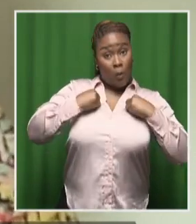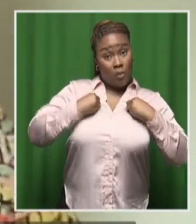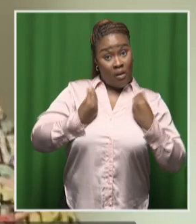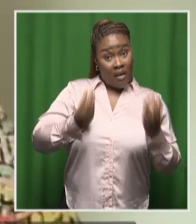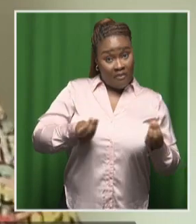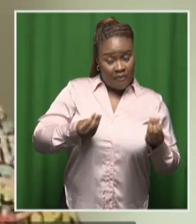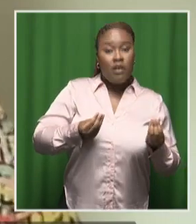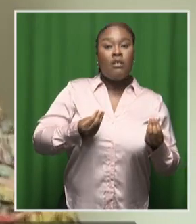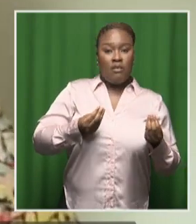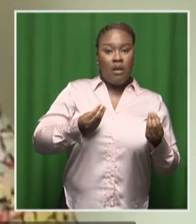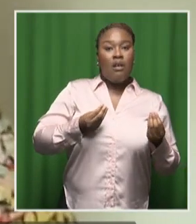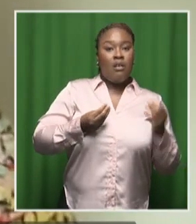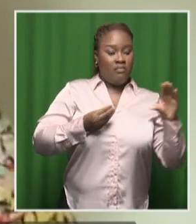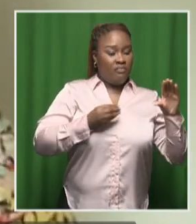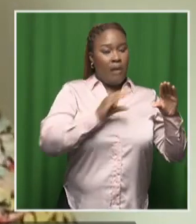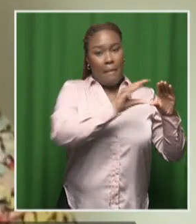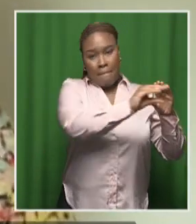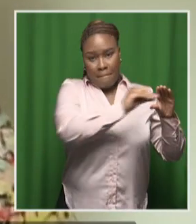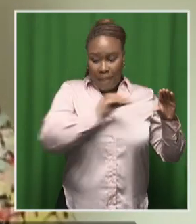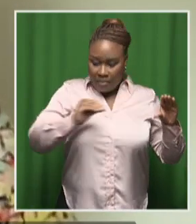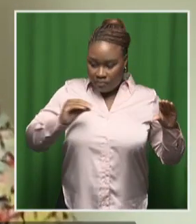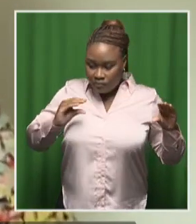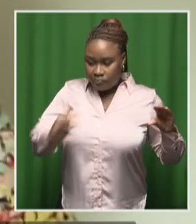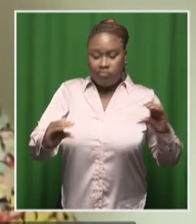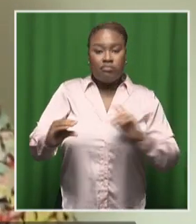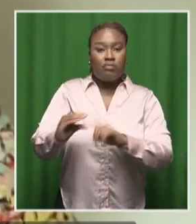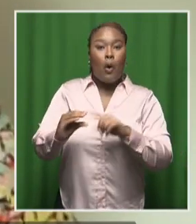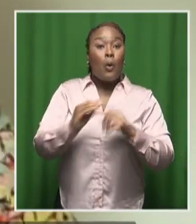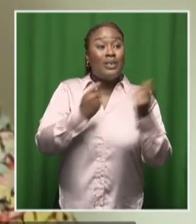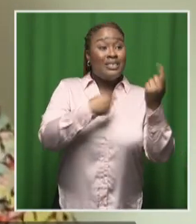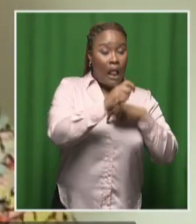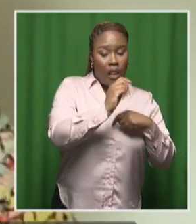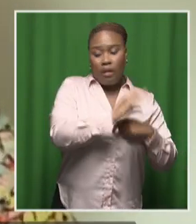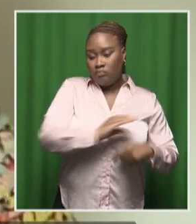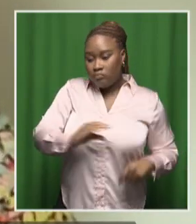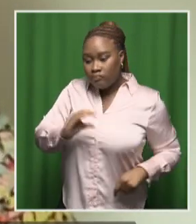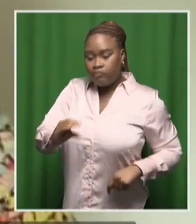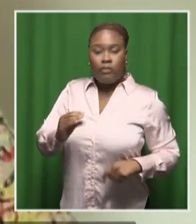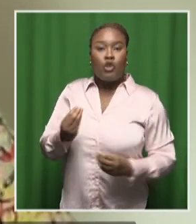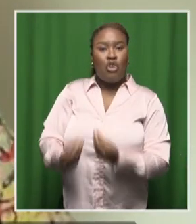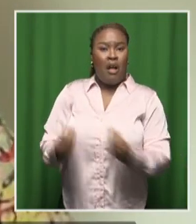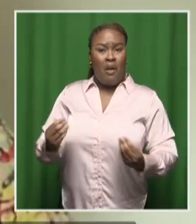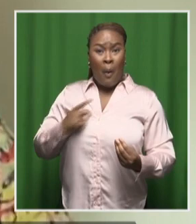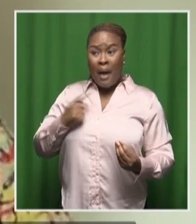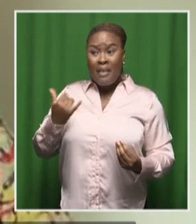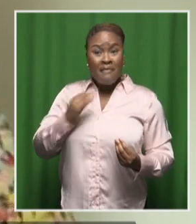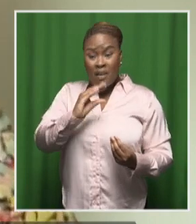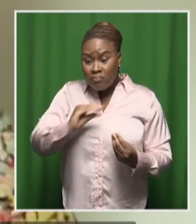is the child that suffers, and we need to be able to ensure that